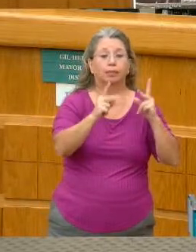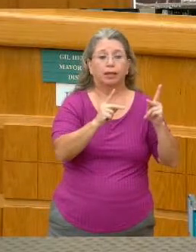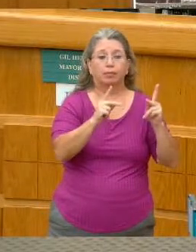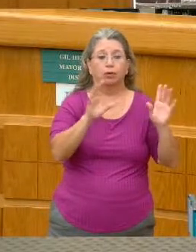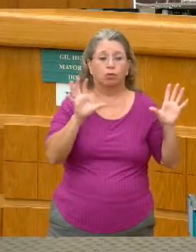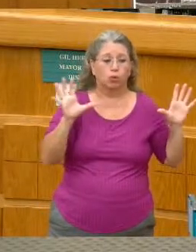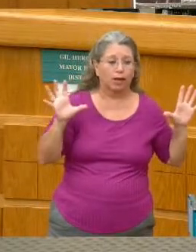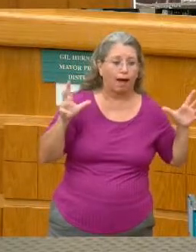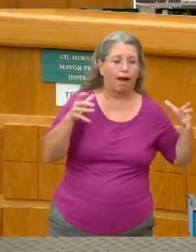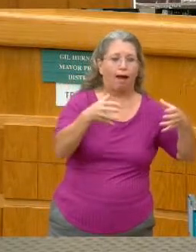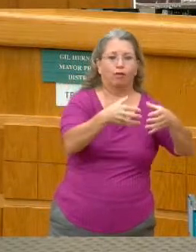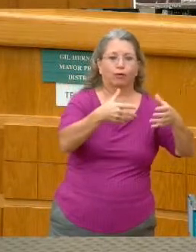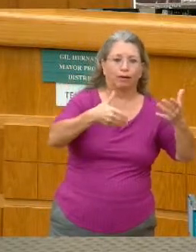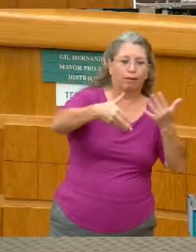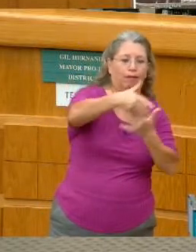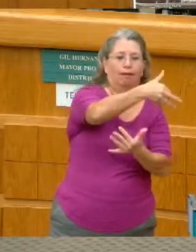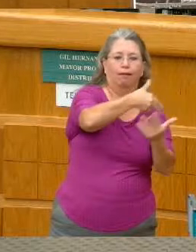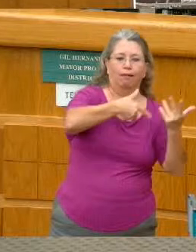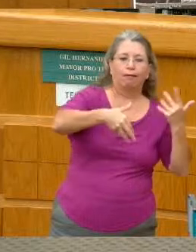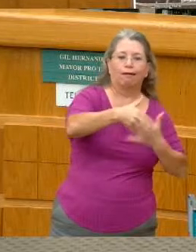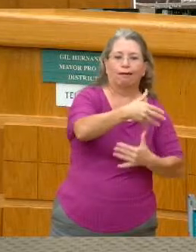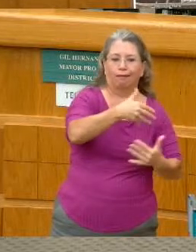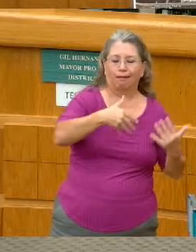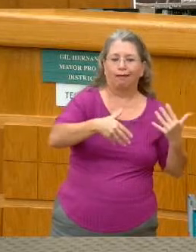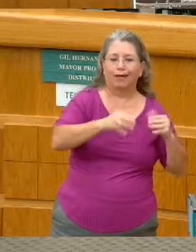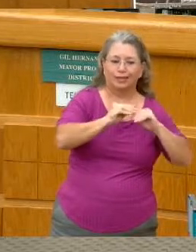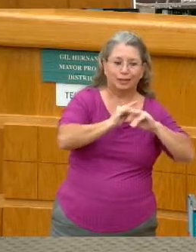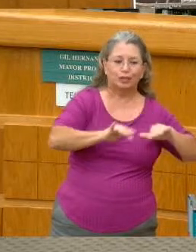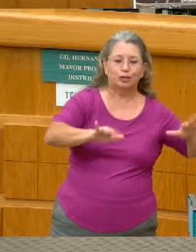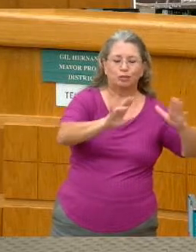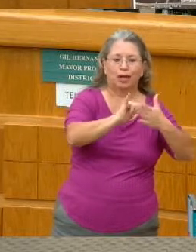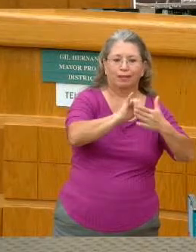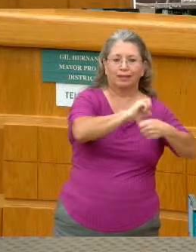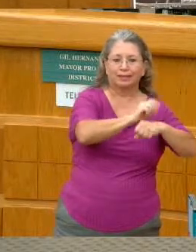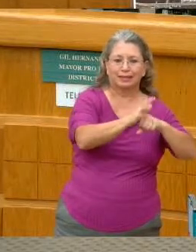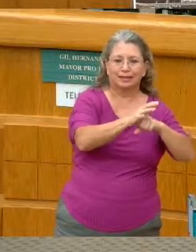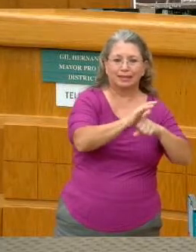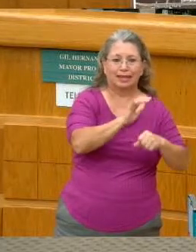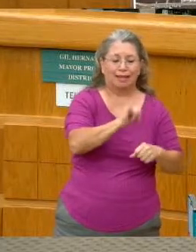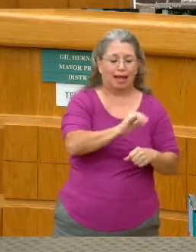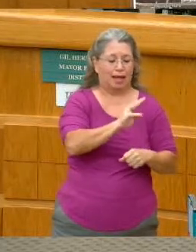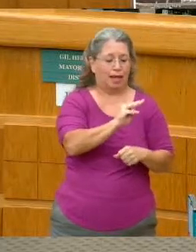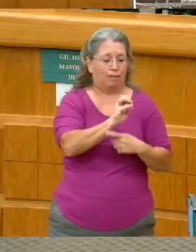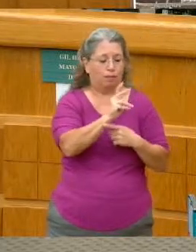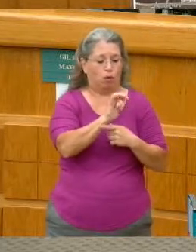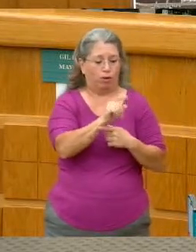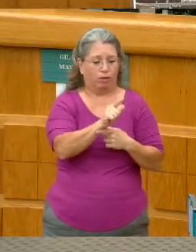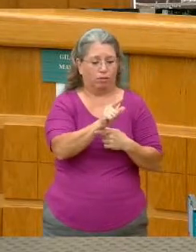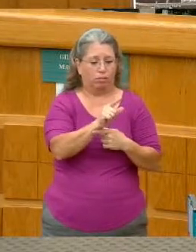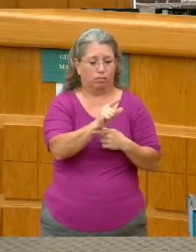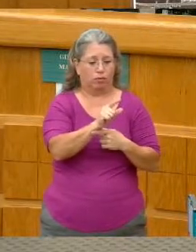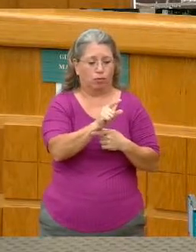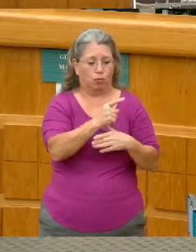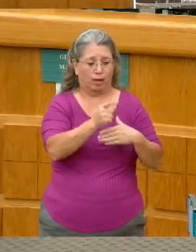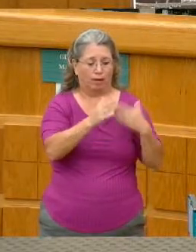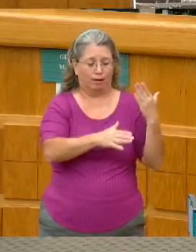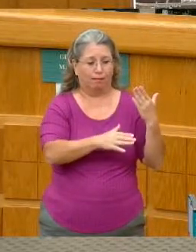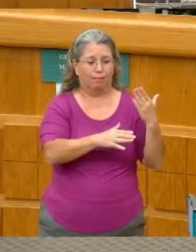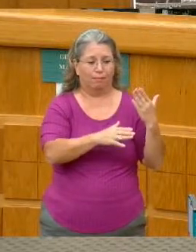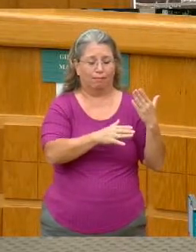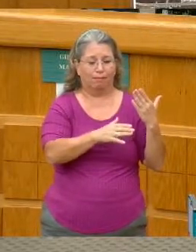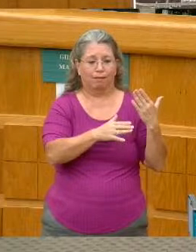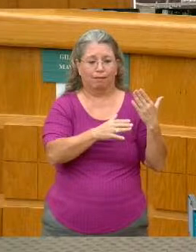effect lasted a lot longer than it most likely should have. And so I